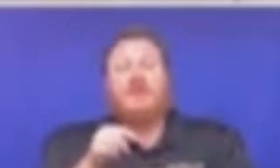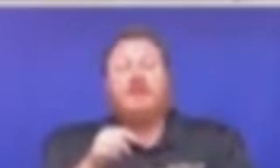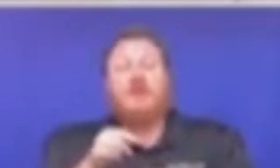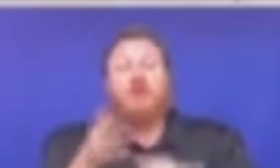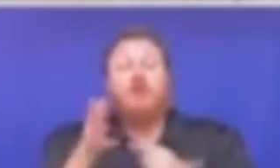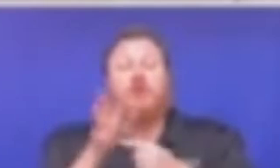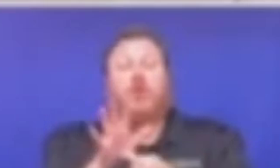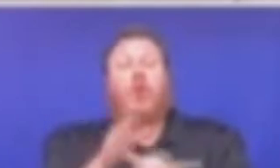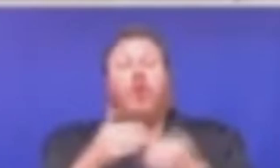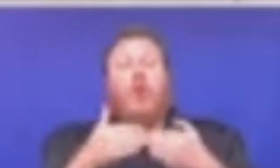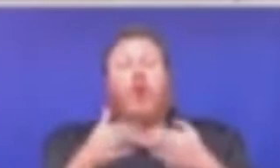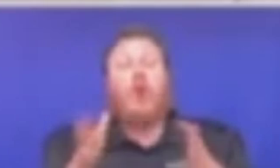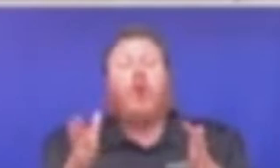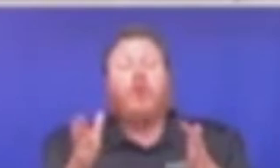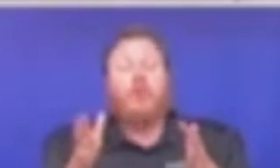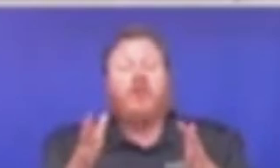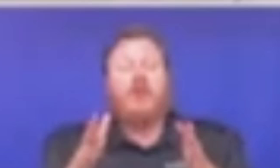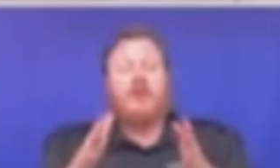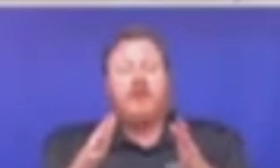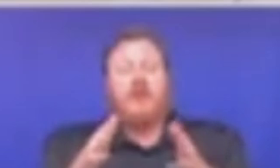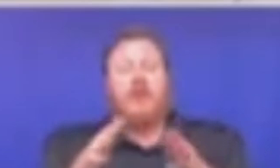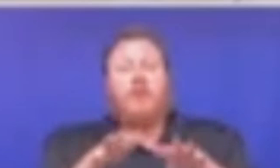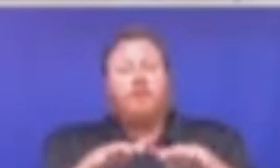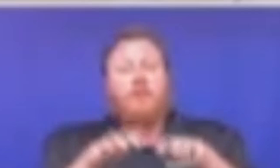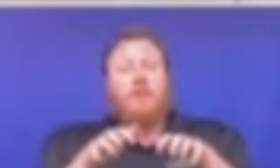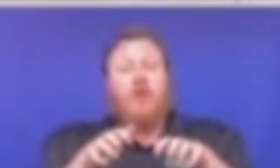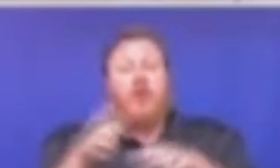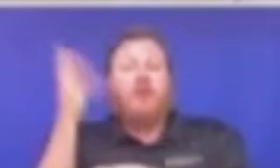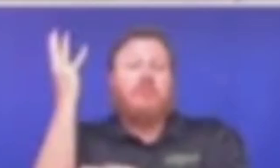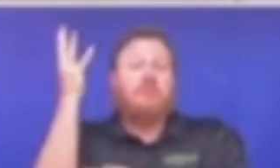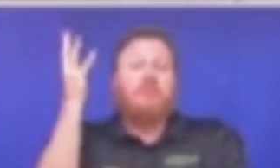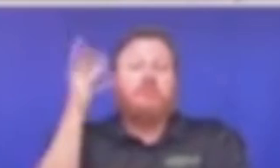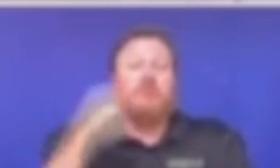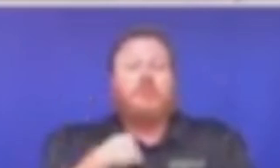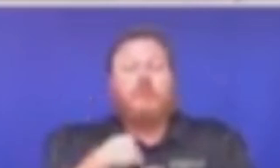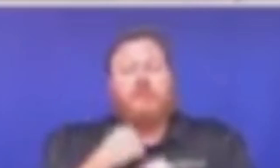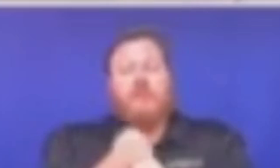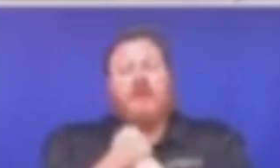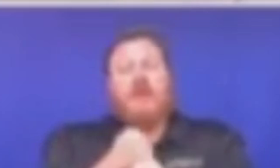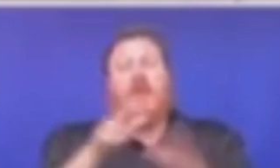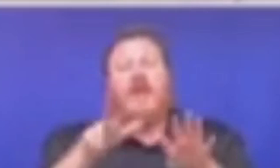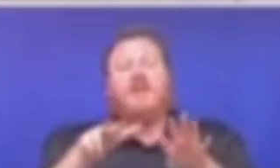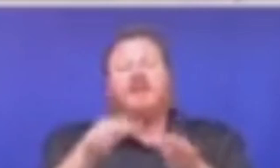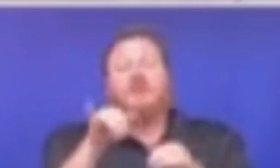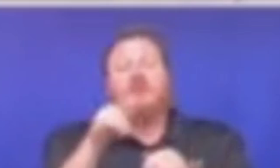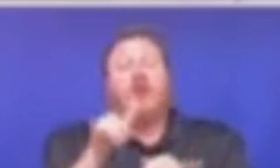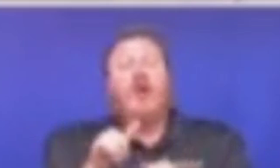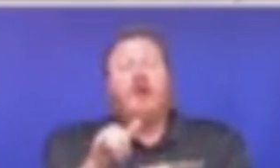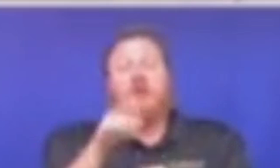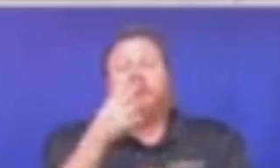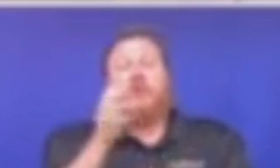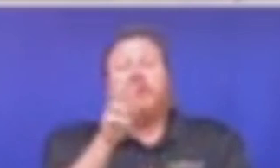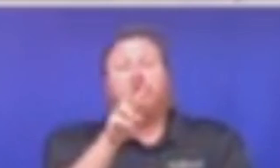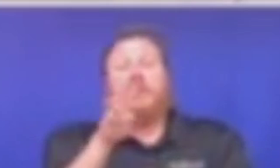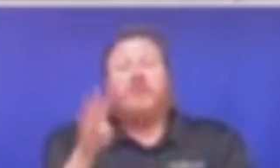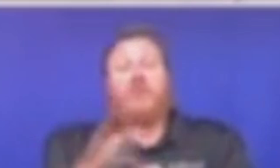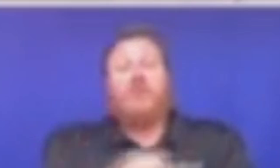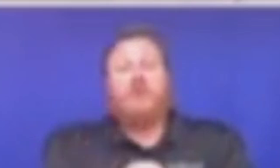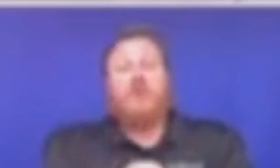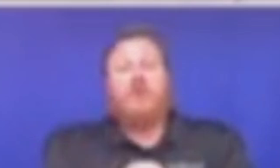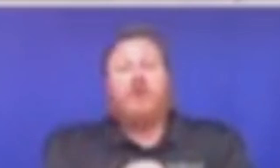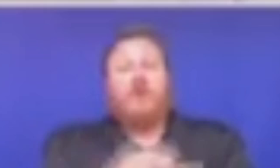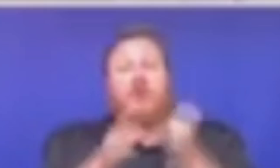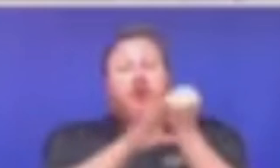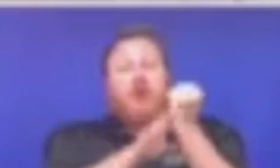opening of Parliament address that I made on the 18th of July, 2024. The key